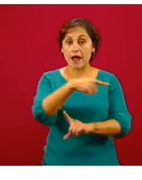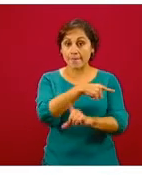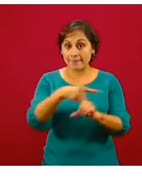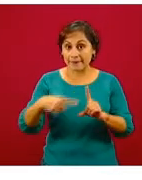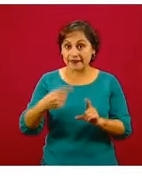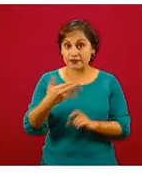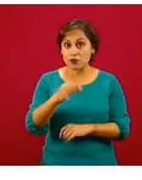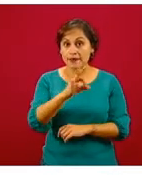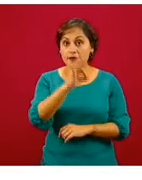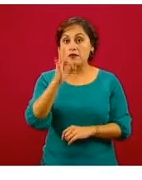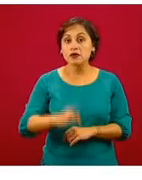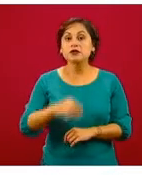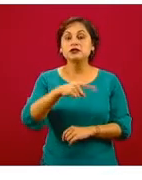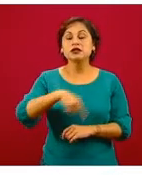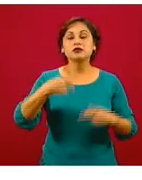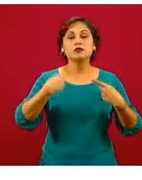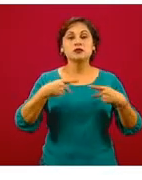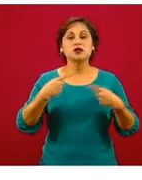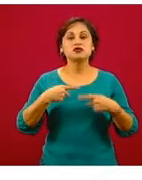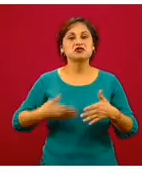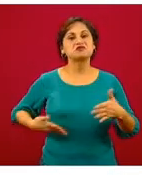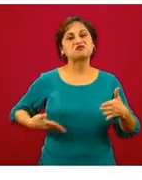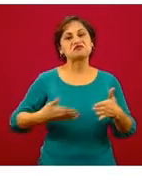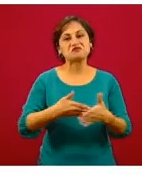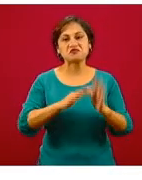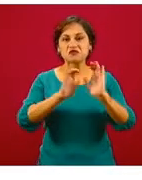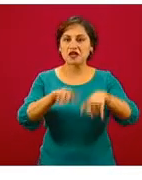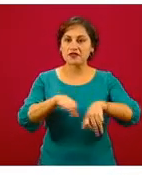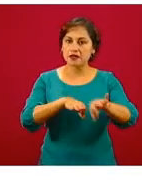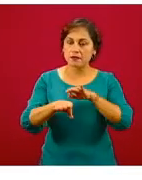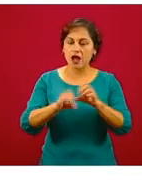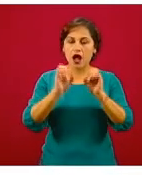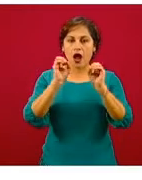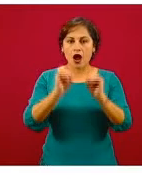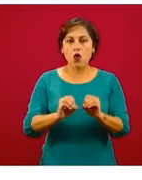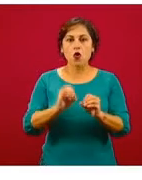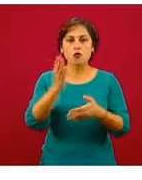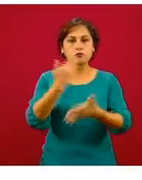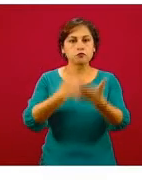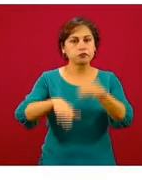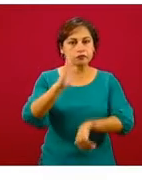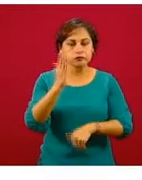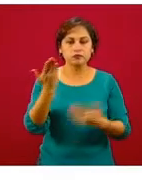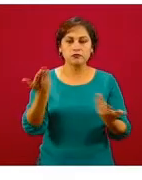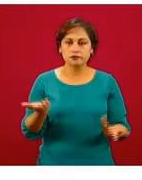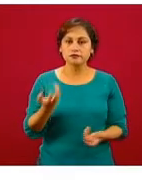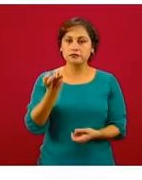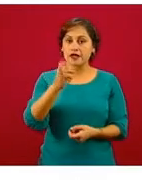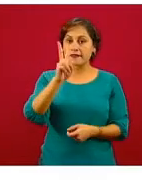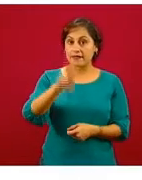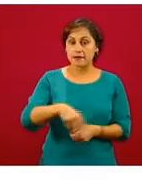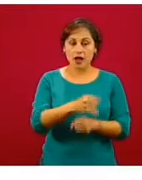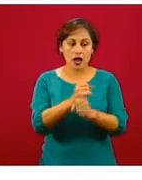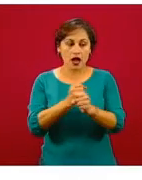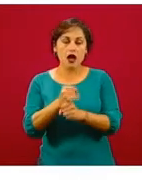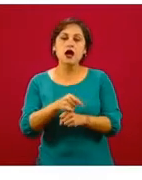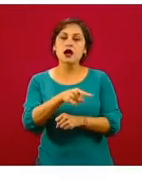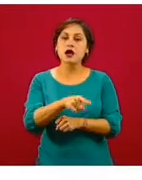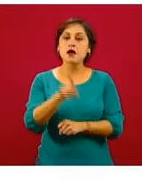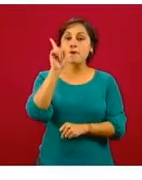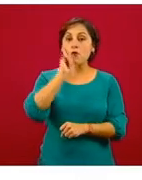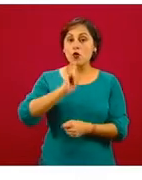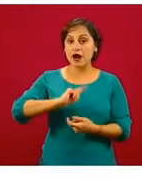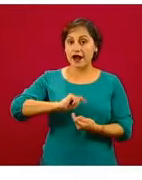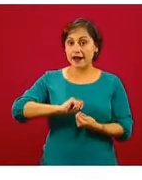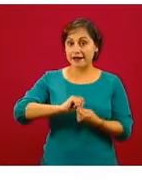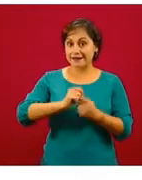half of the population had been unfairly refused work or a promotion. Trans women are